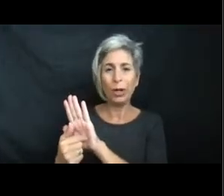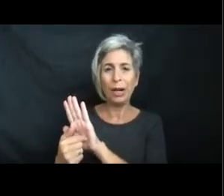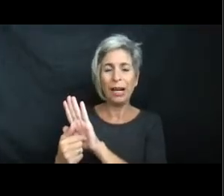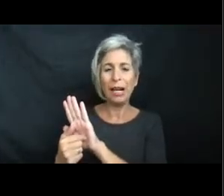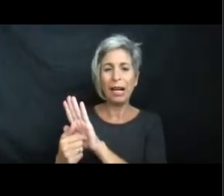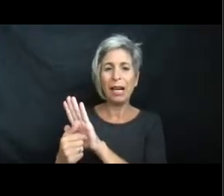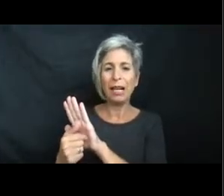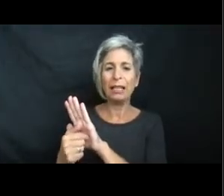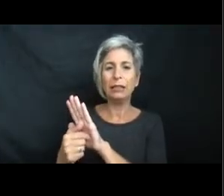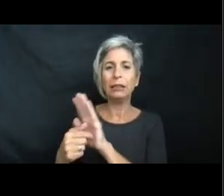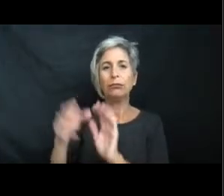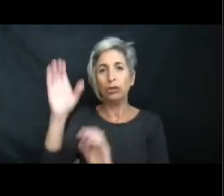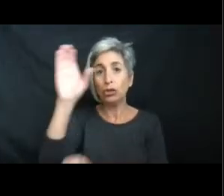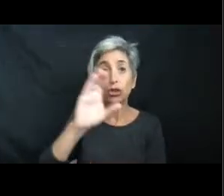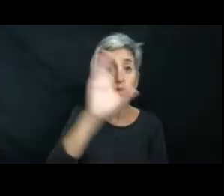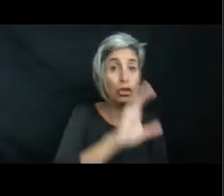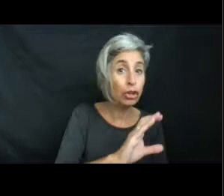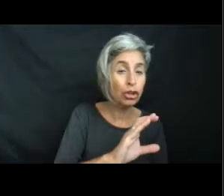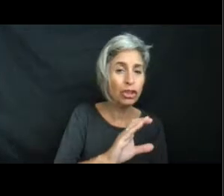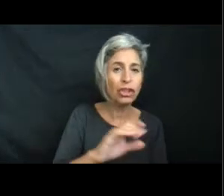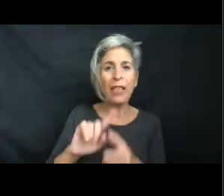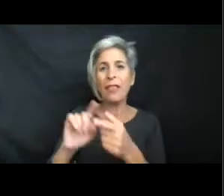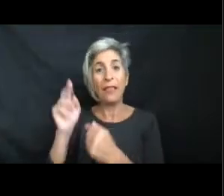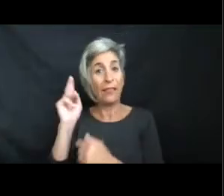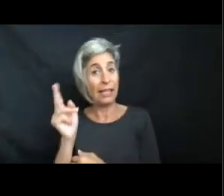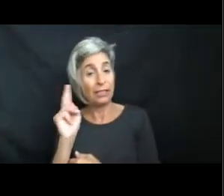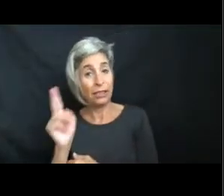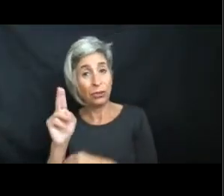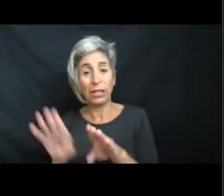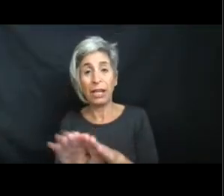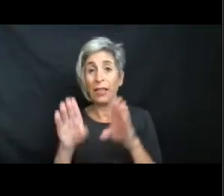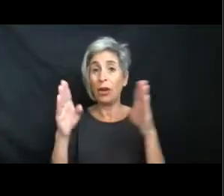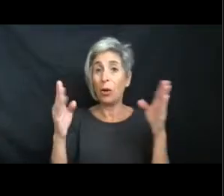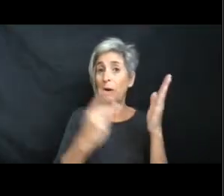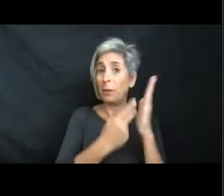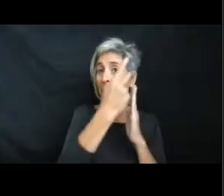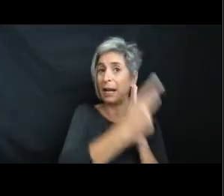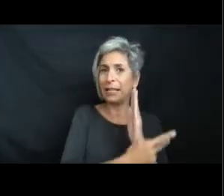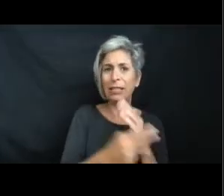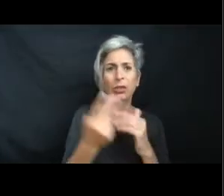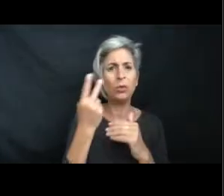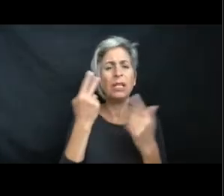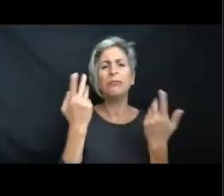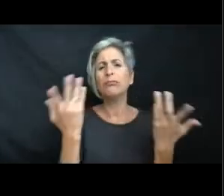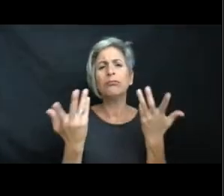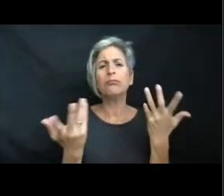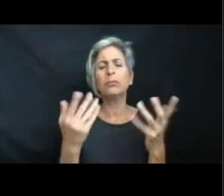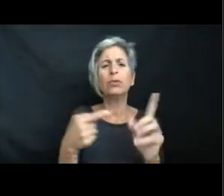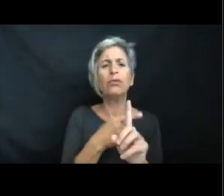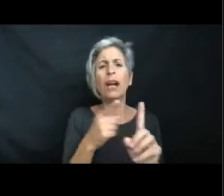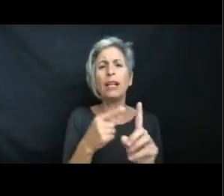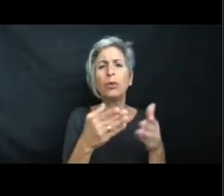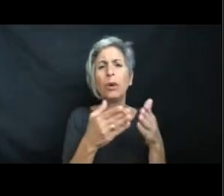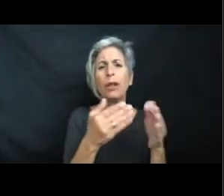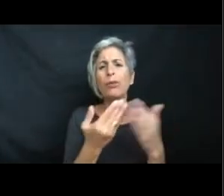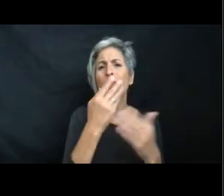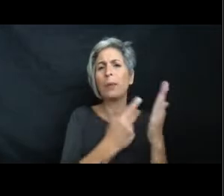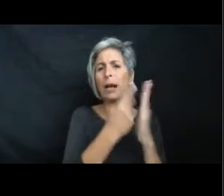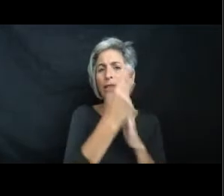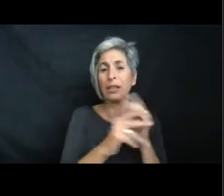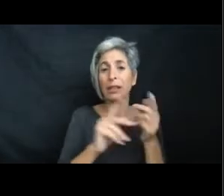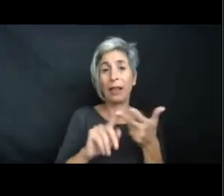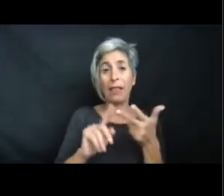and go through search and then go through the history and open up a project and see how to navigate within a project itself. After that, we'll go through electronic